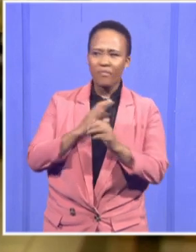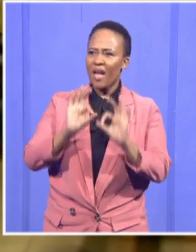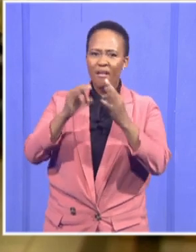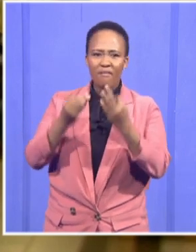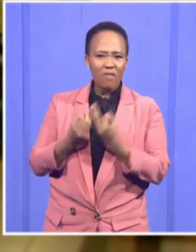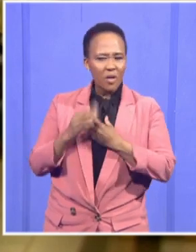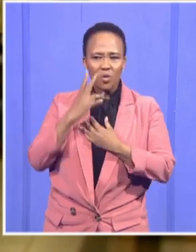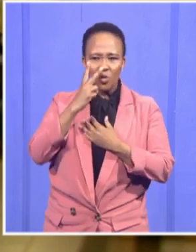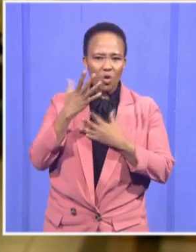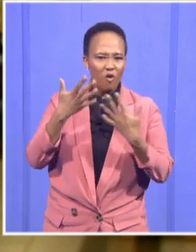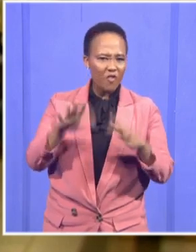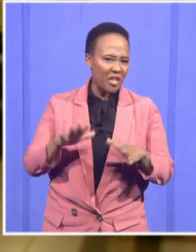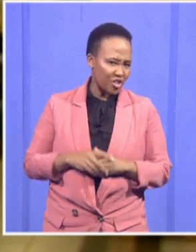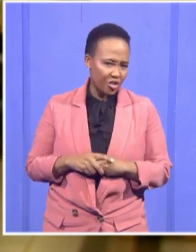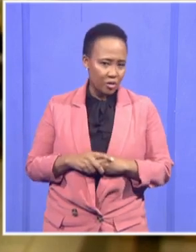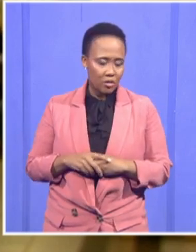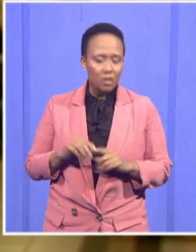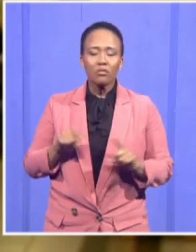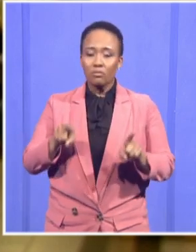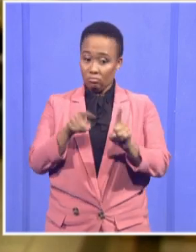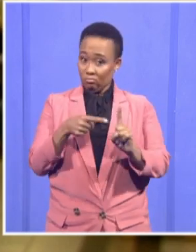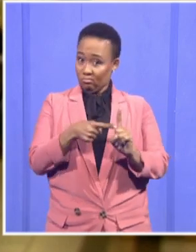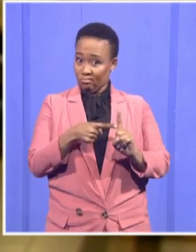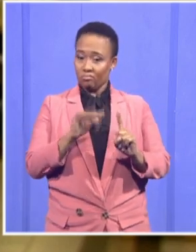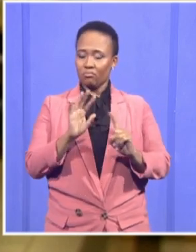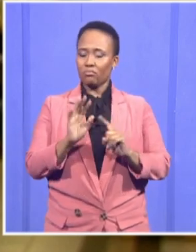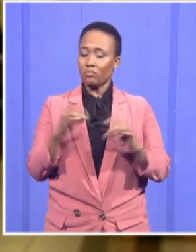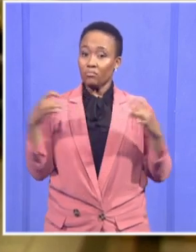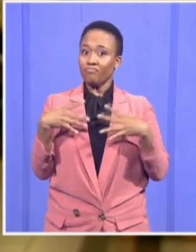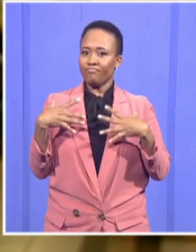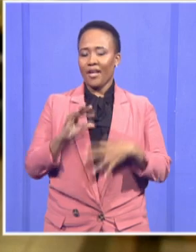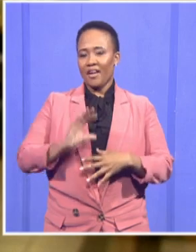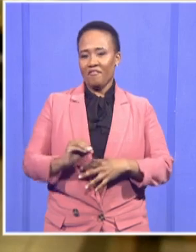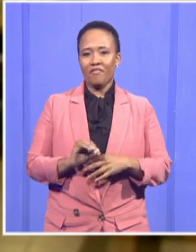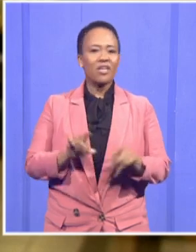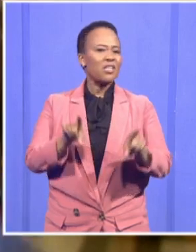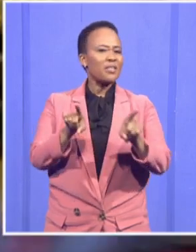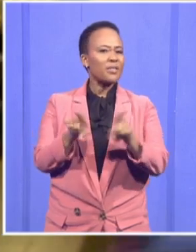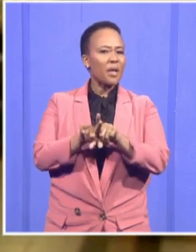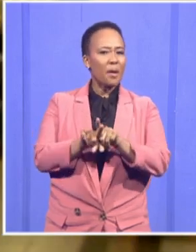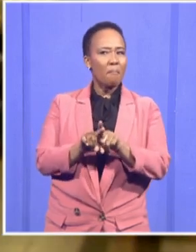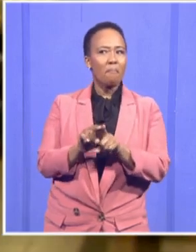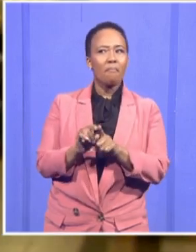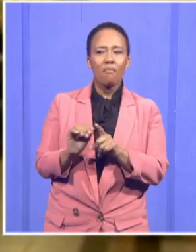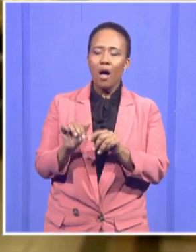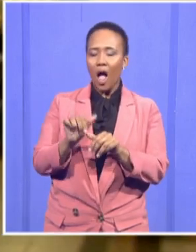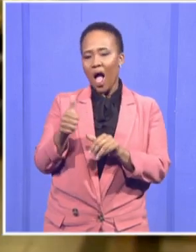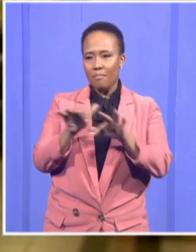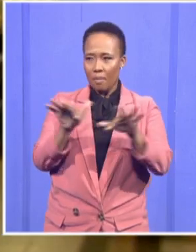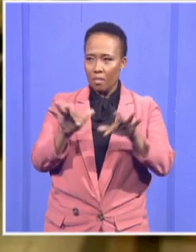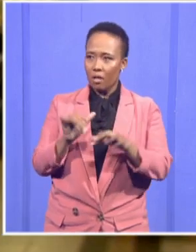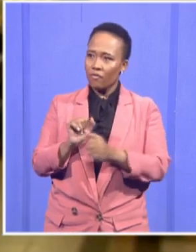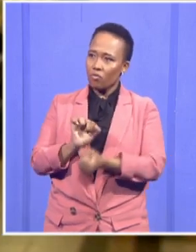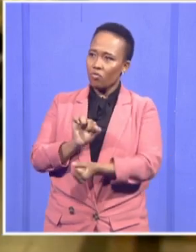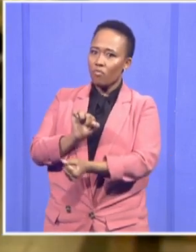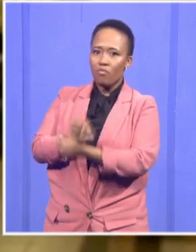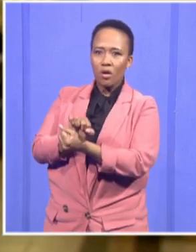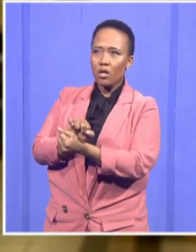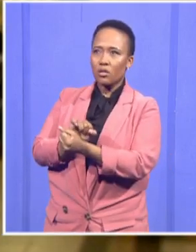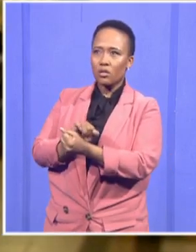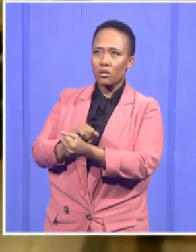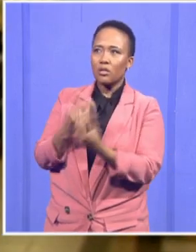are they feeling? He's obviously shocked, just like everybody else would be when you are being arrested for an offense you have no knowledge of,